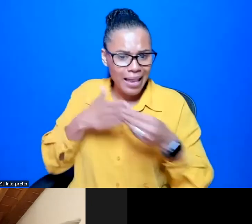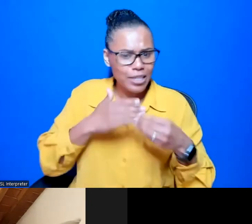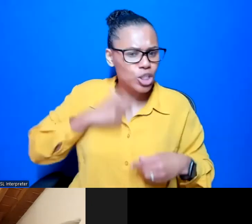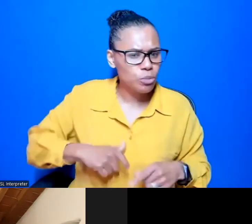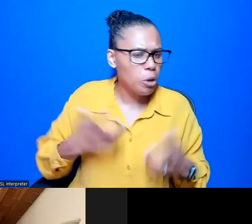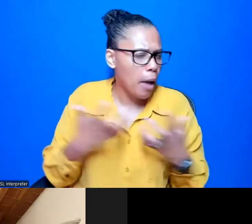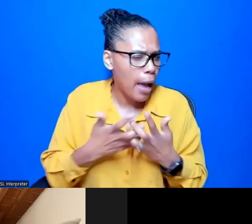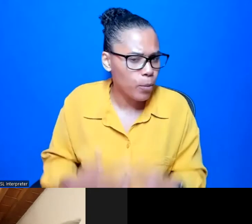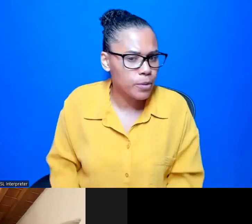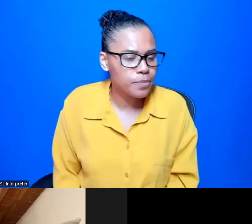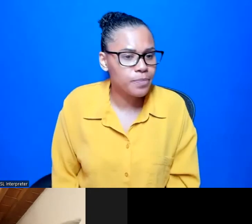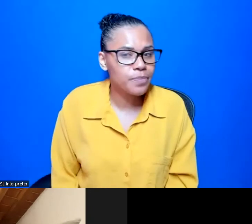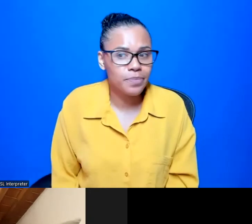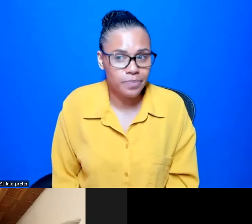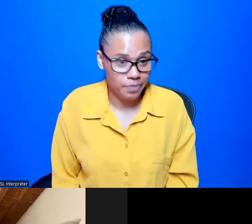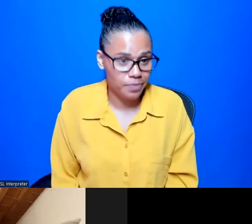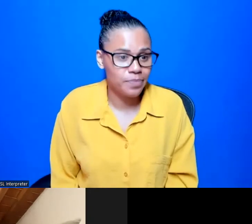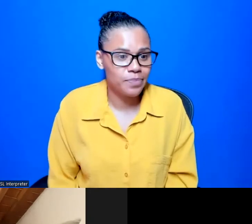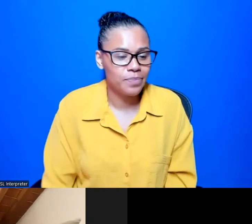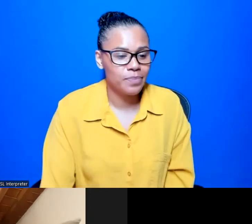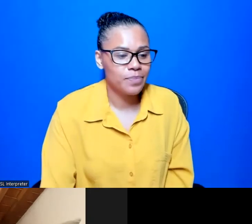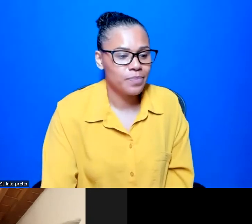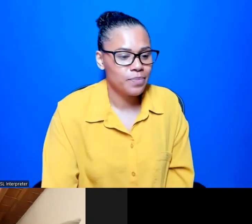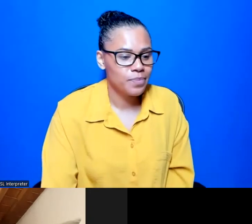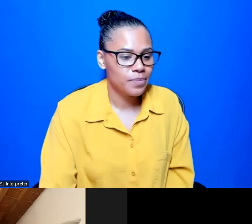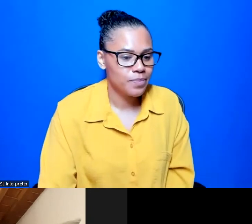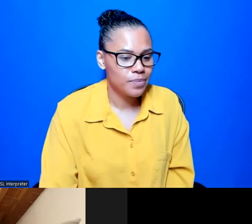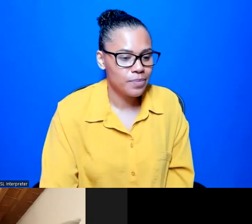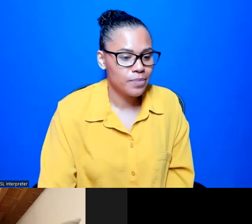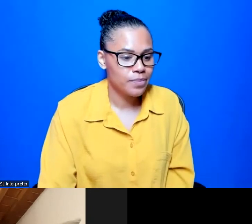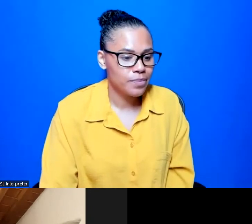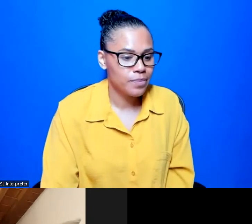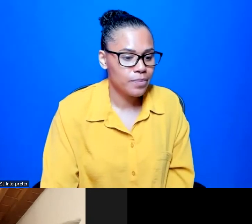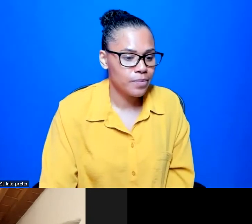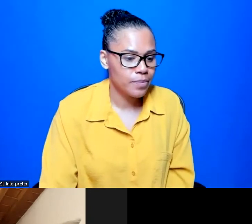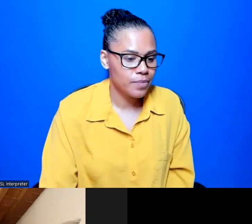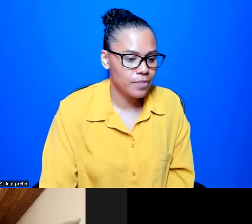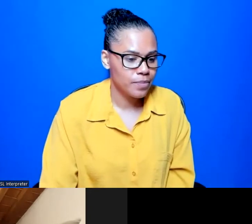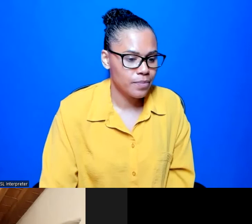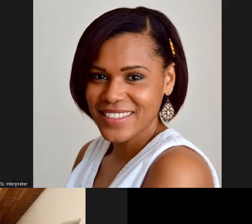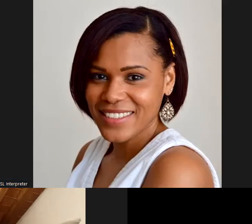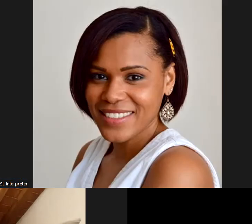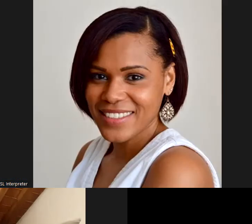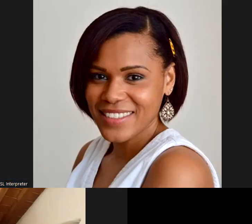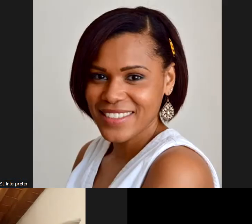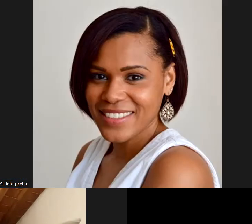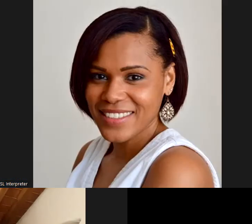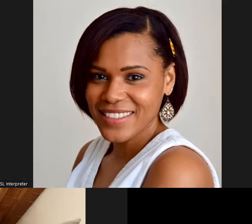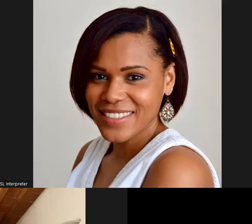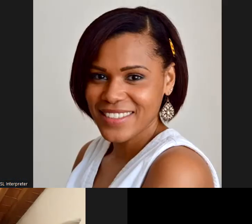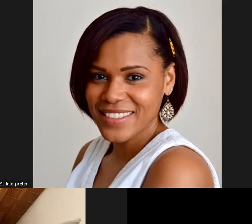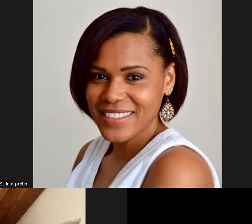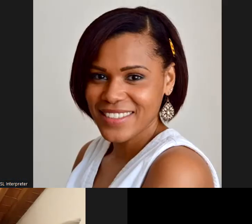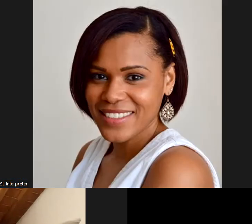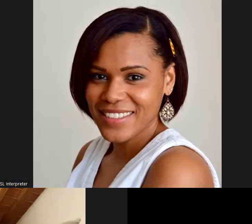don't you just have to change that mindset. Even I was a bit scared